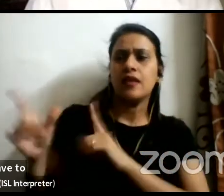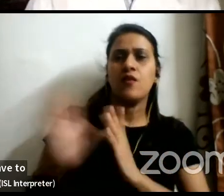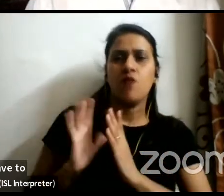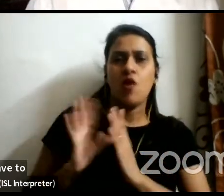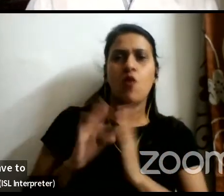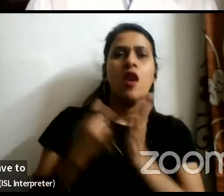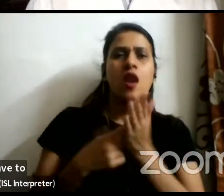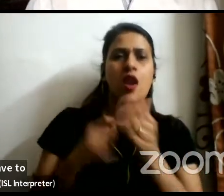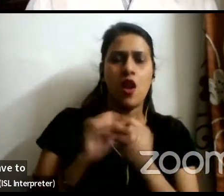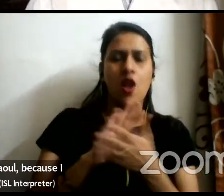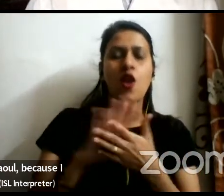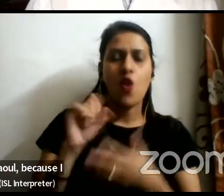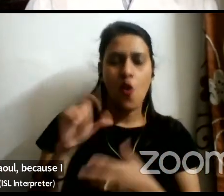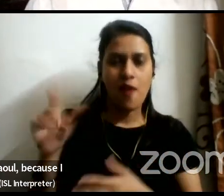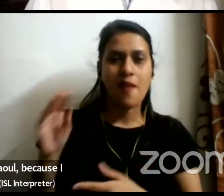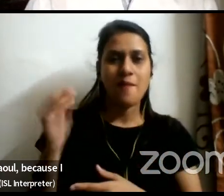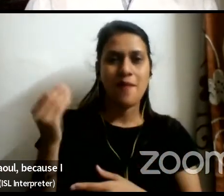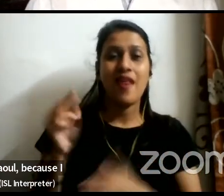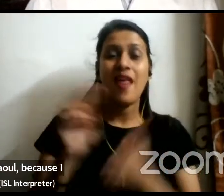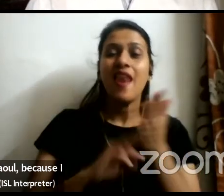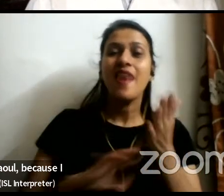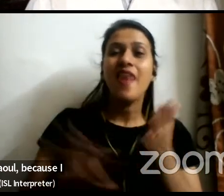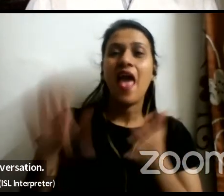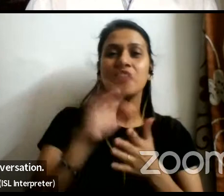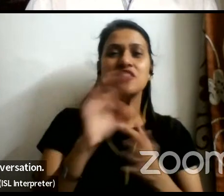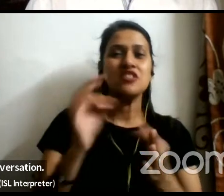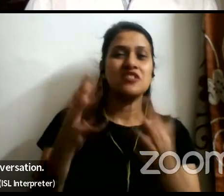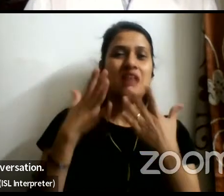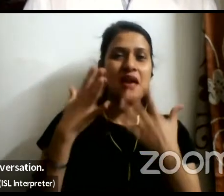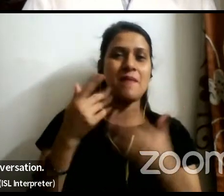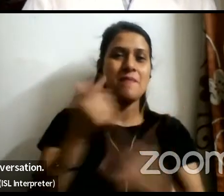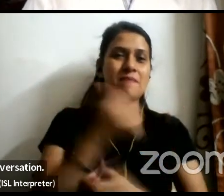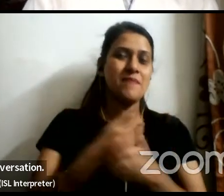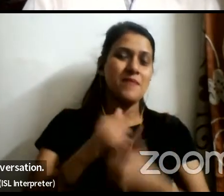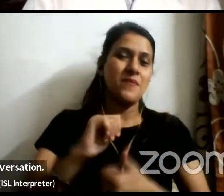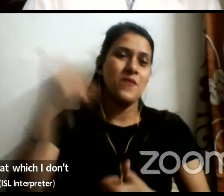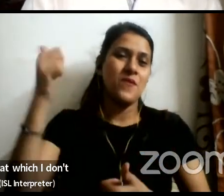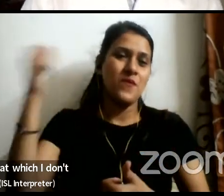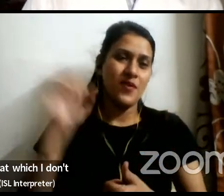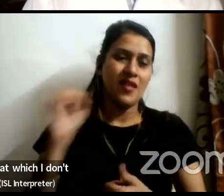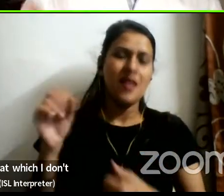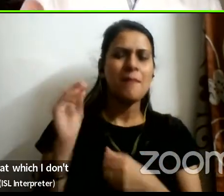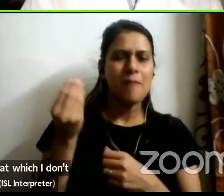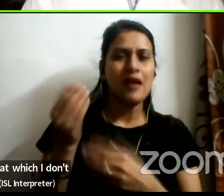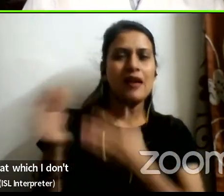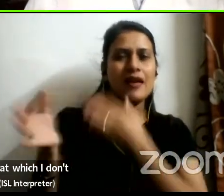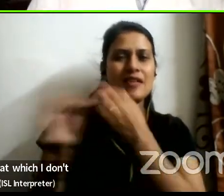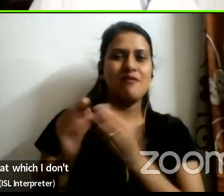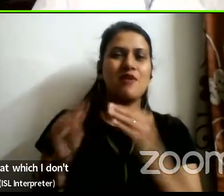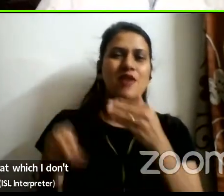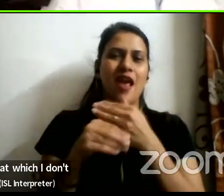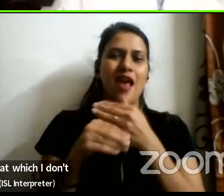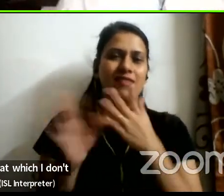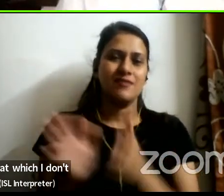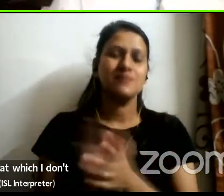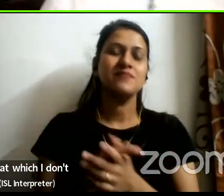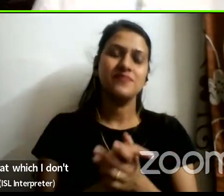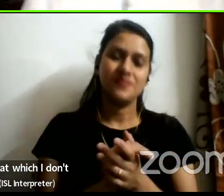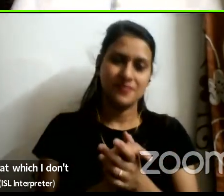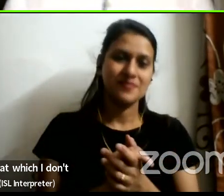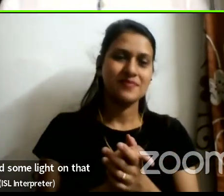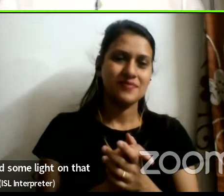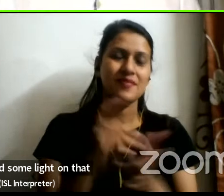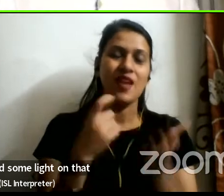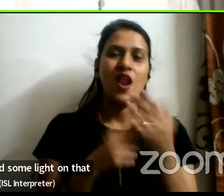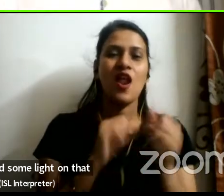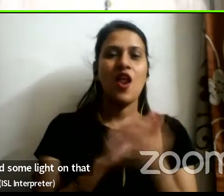the conversation about national champions and all of that, which I don't want to get into, but maybe Rahul can shed some light on that. I think you have already said everything that